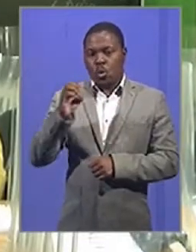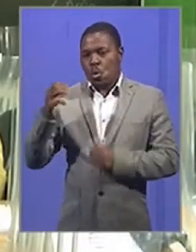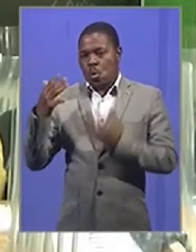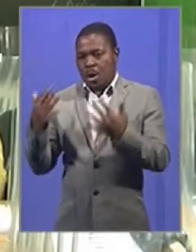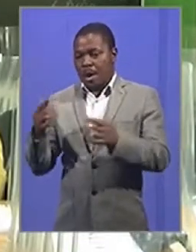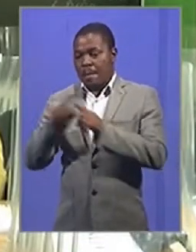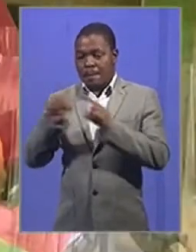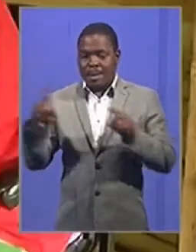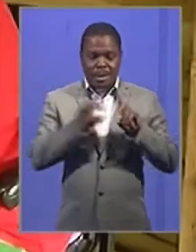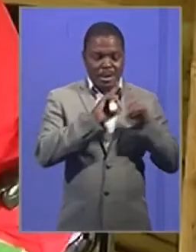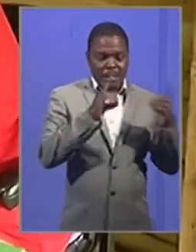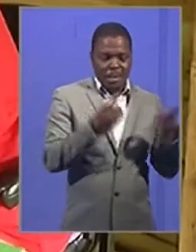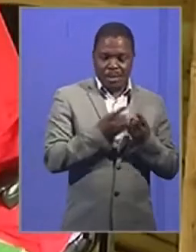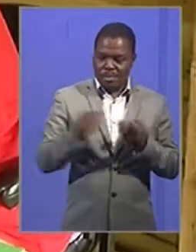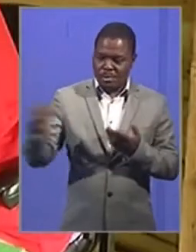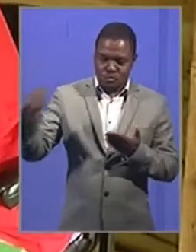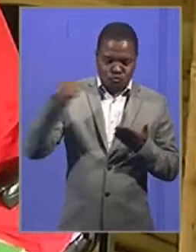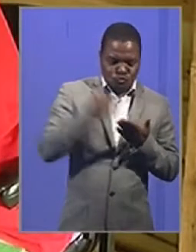be